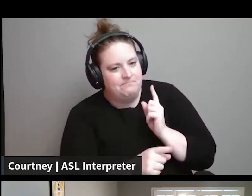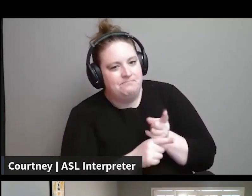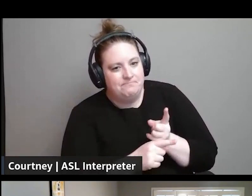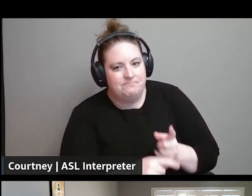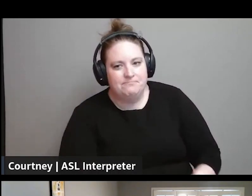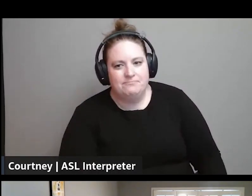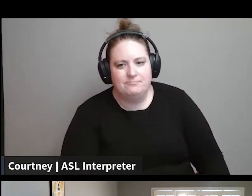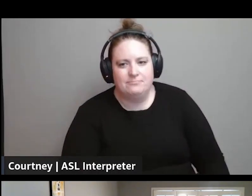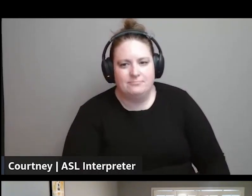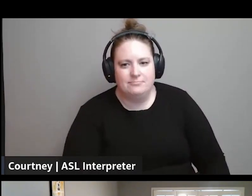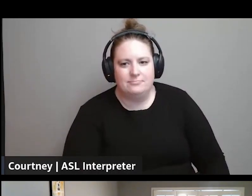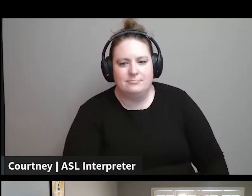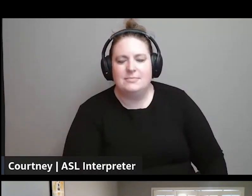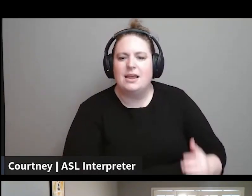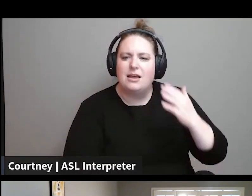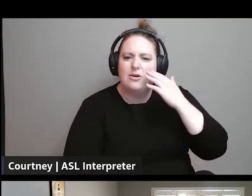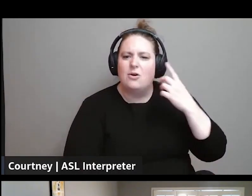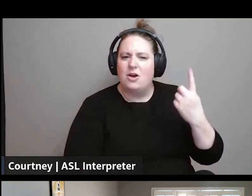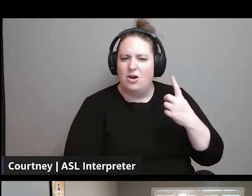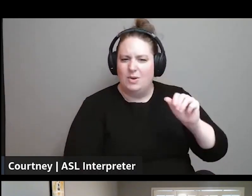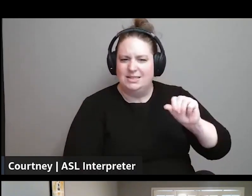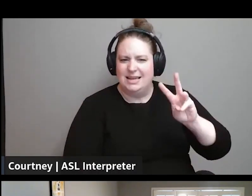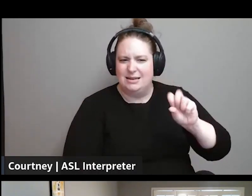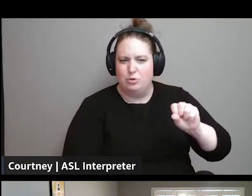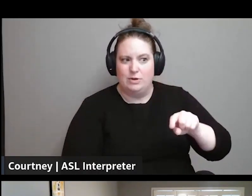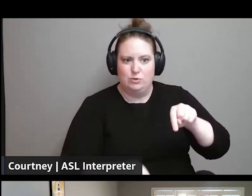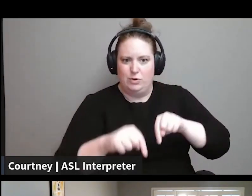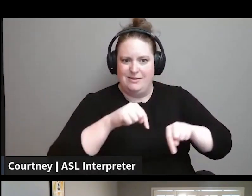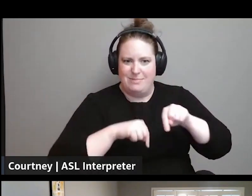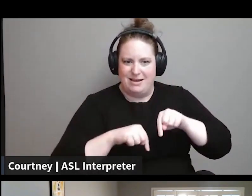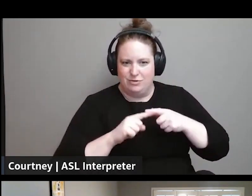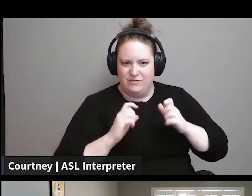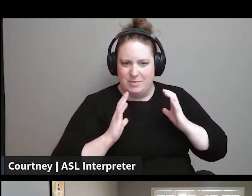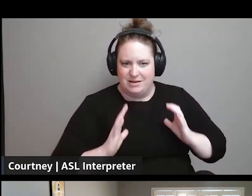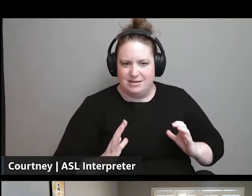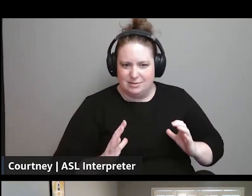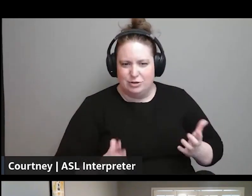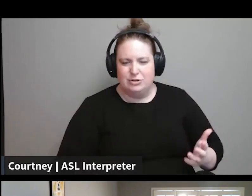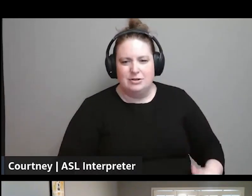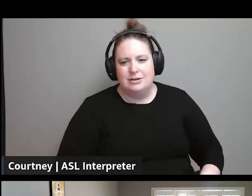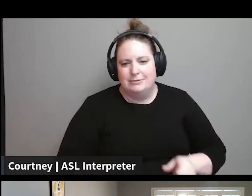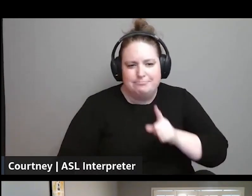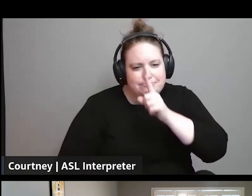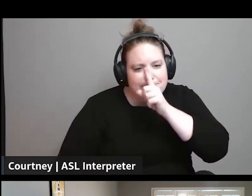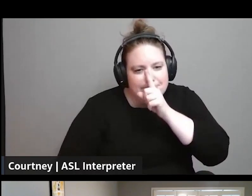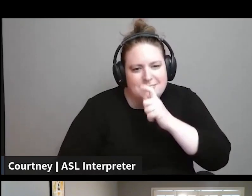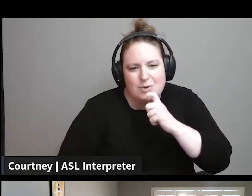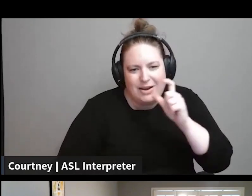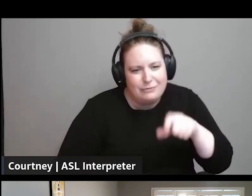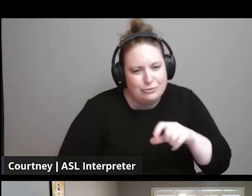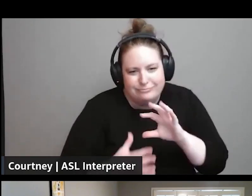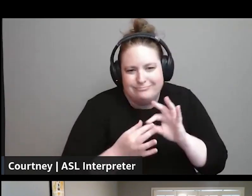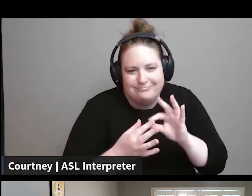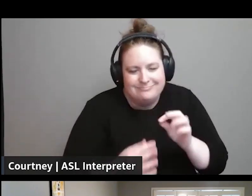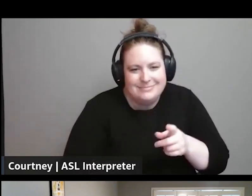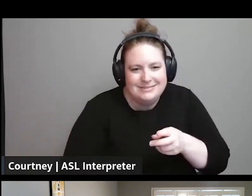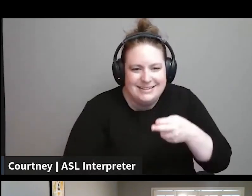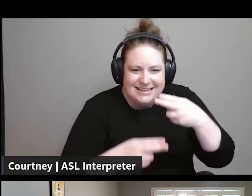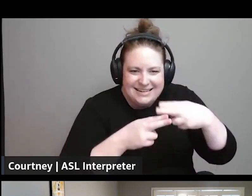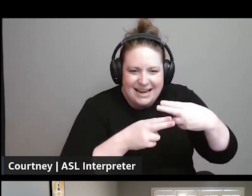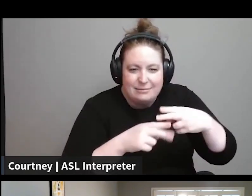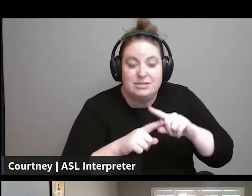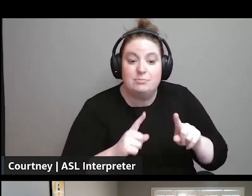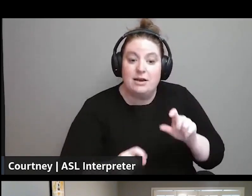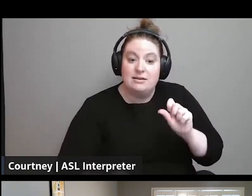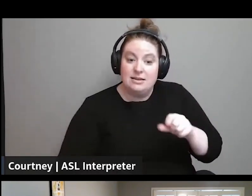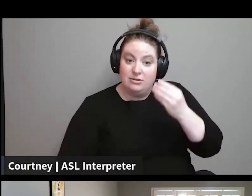I know we're always at AWS working backwards from the customer. At a high level, I mean, you don't have to mention names or anything. Can you talk a little bit about how customers are